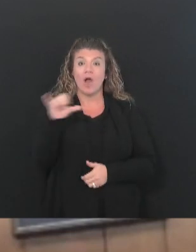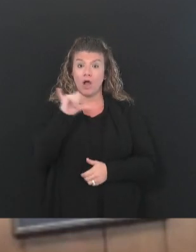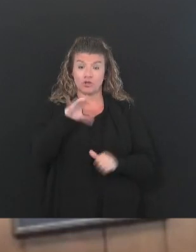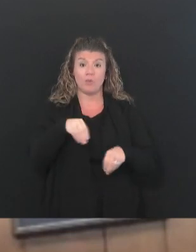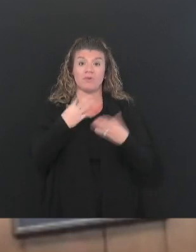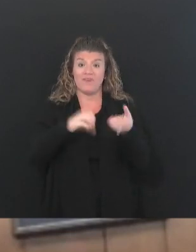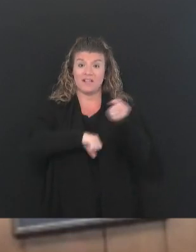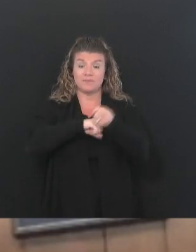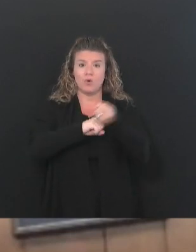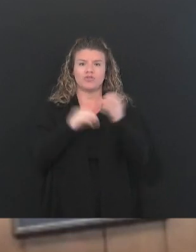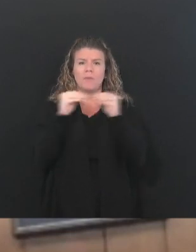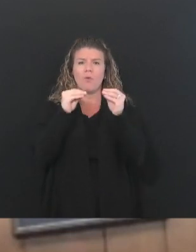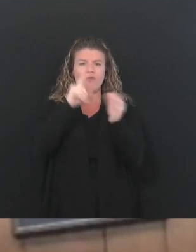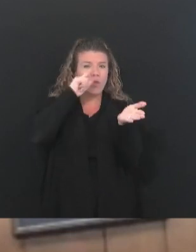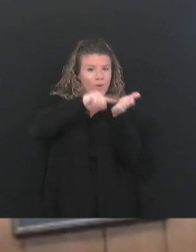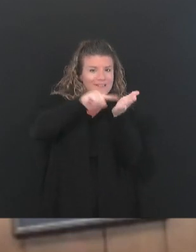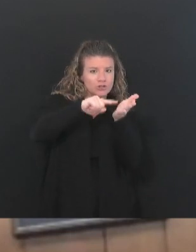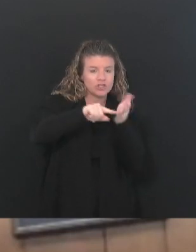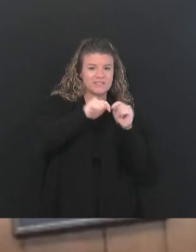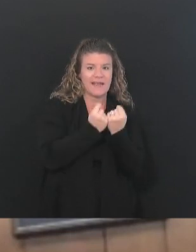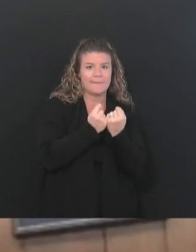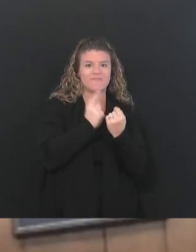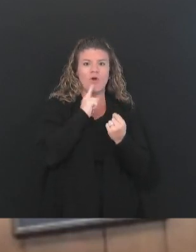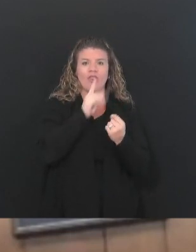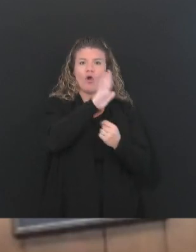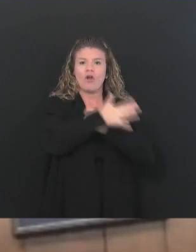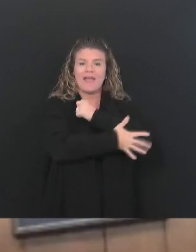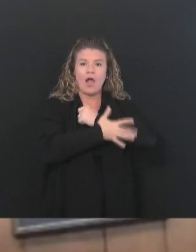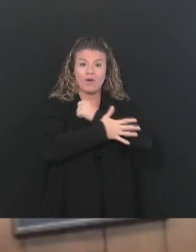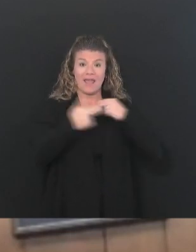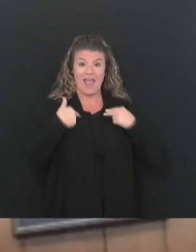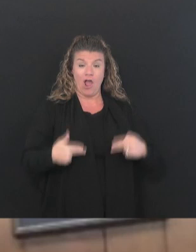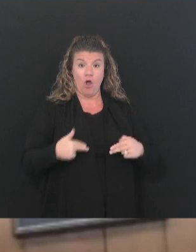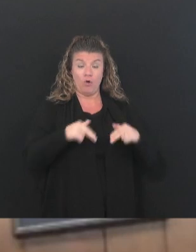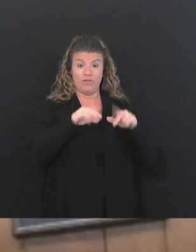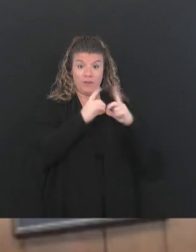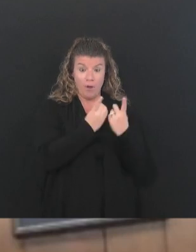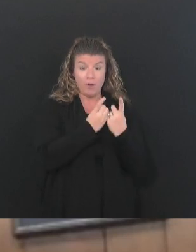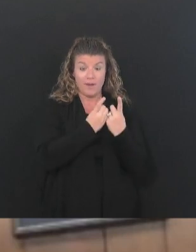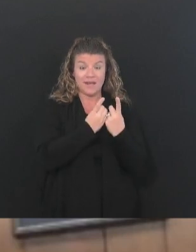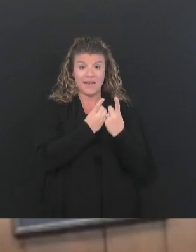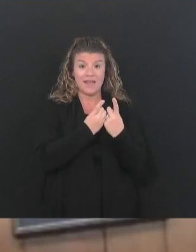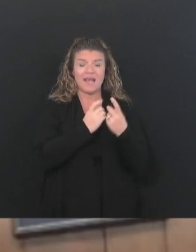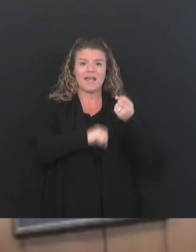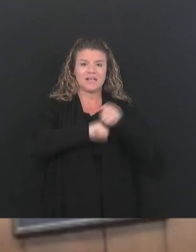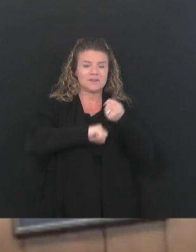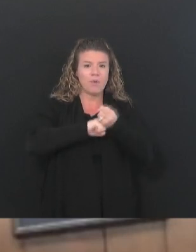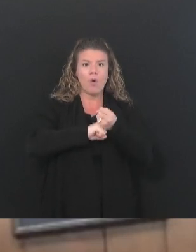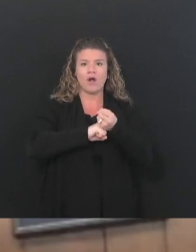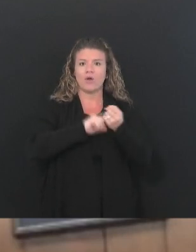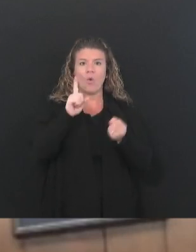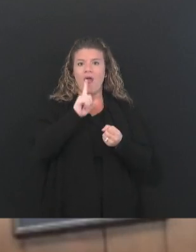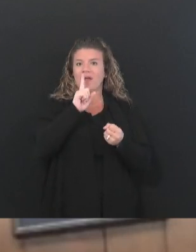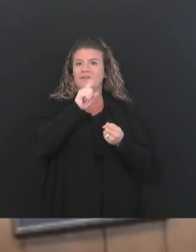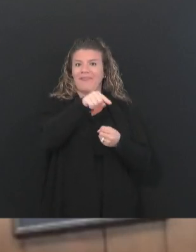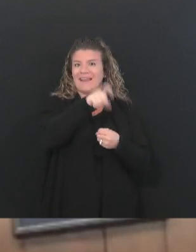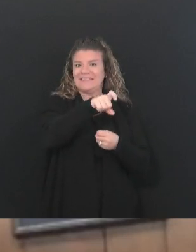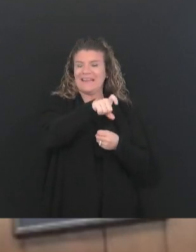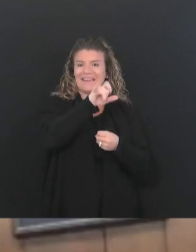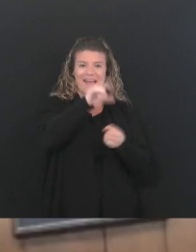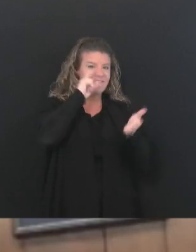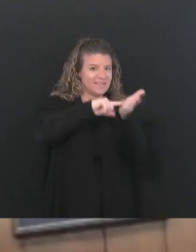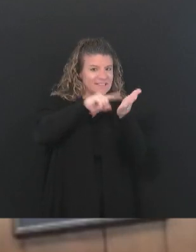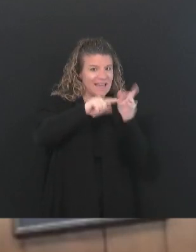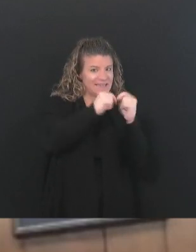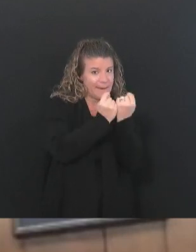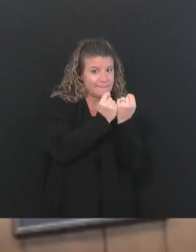epidemiology assistance to the county health department, as well as logistic support where it may be needed. Again,